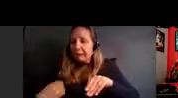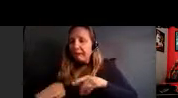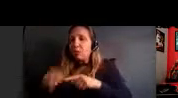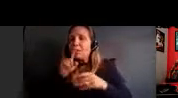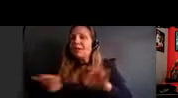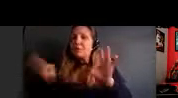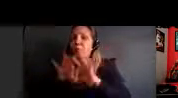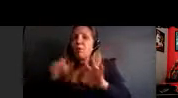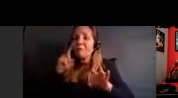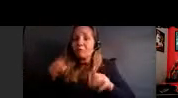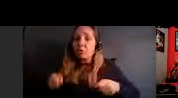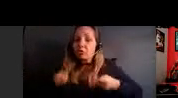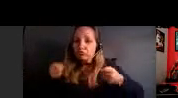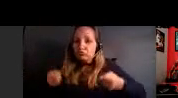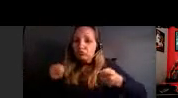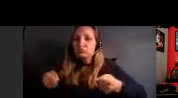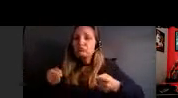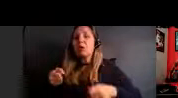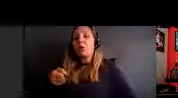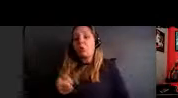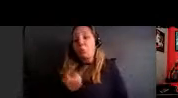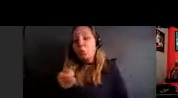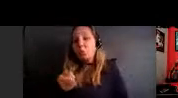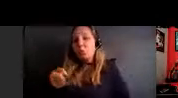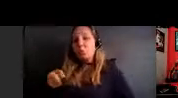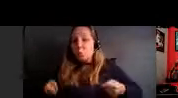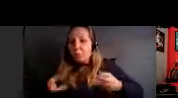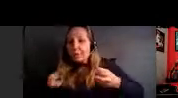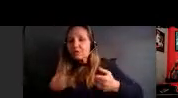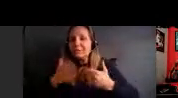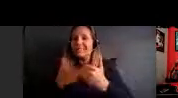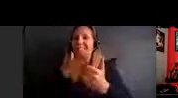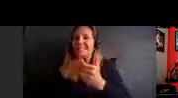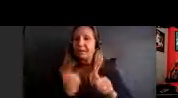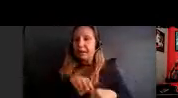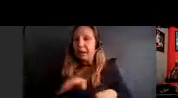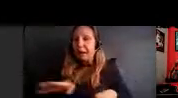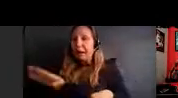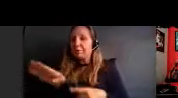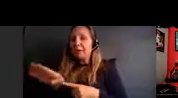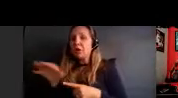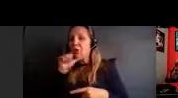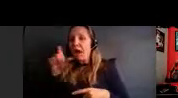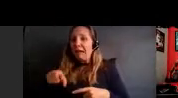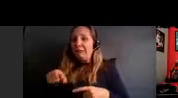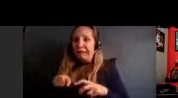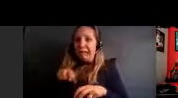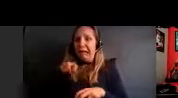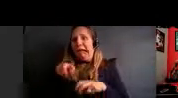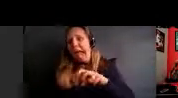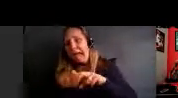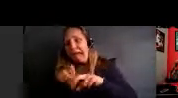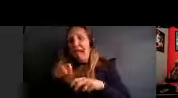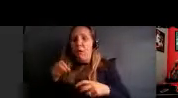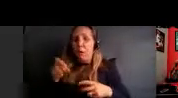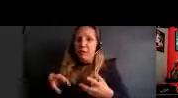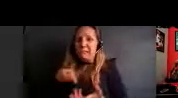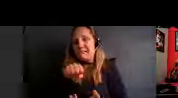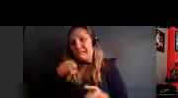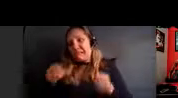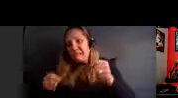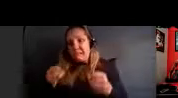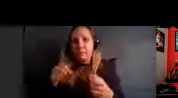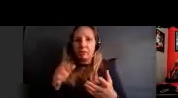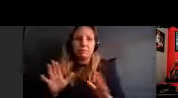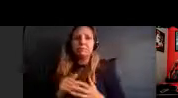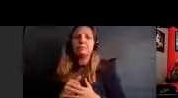crutches, canes, wheelchairs to easily get up on the curb and not necessarily have to strain their knees or their wheelchair or that sort of thing.